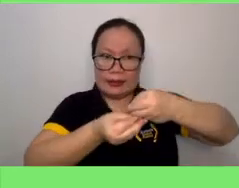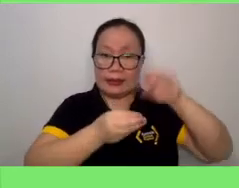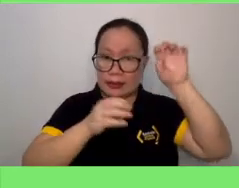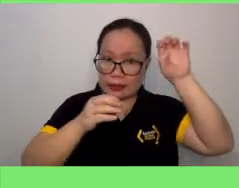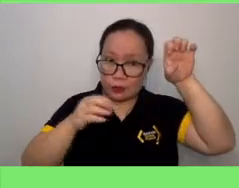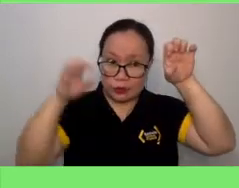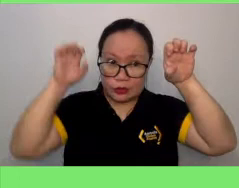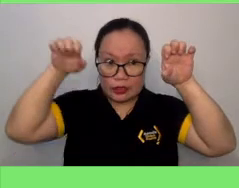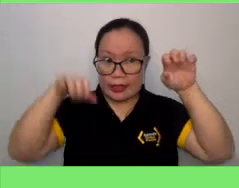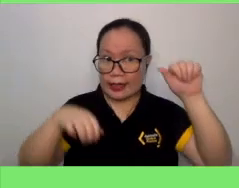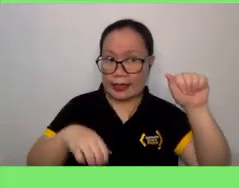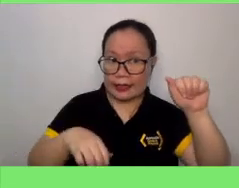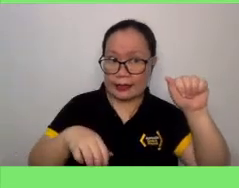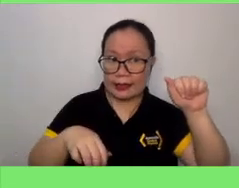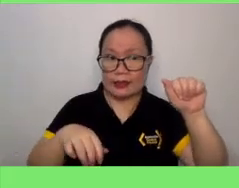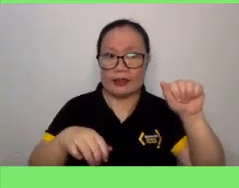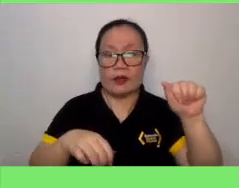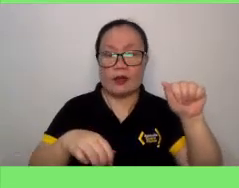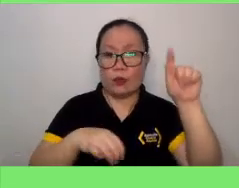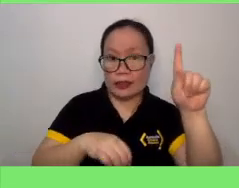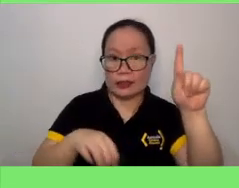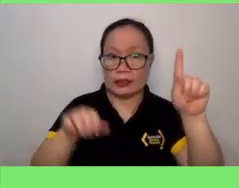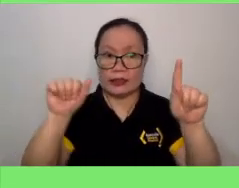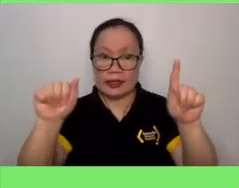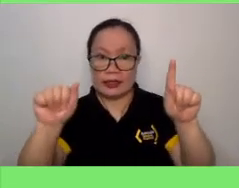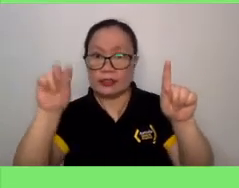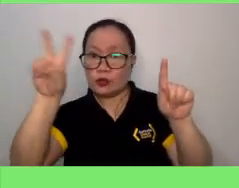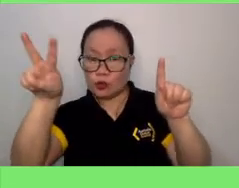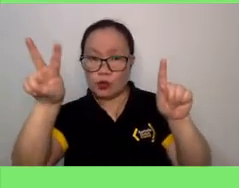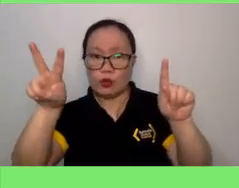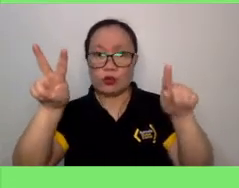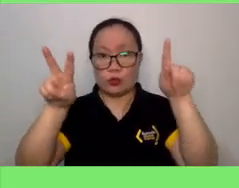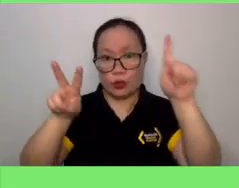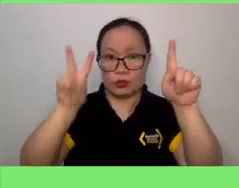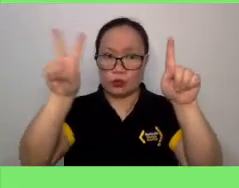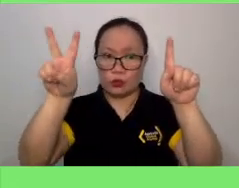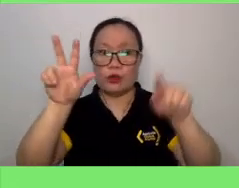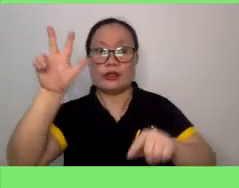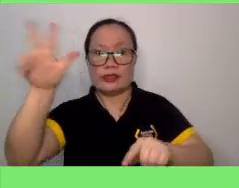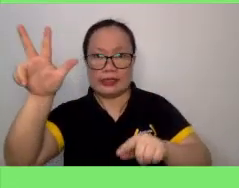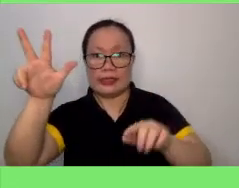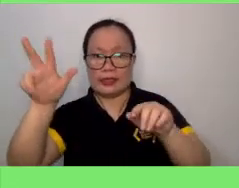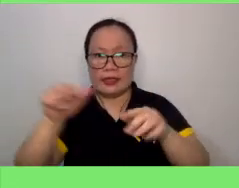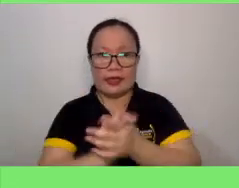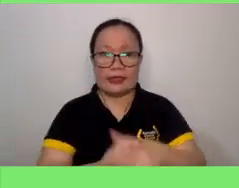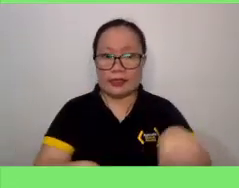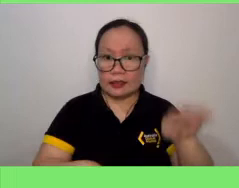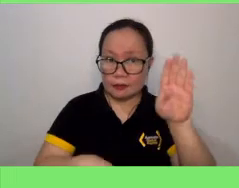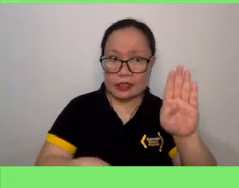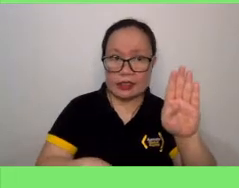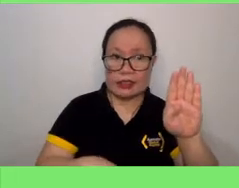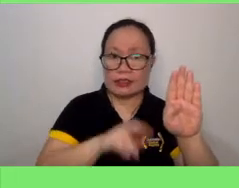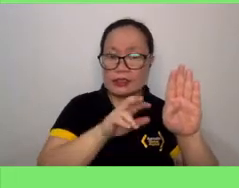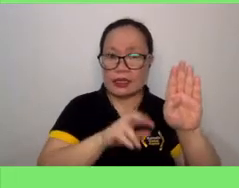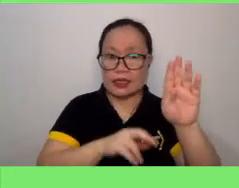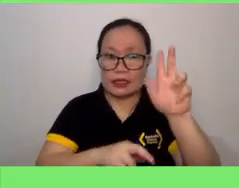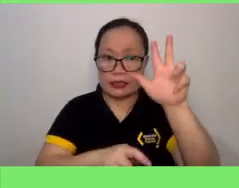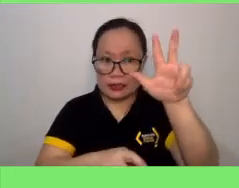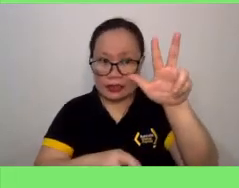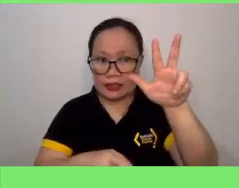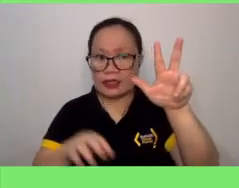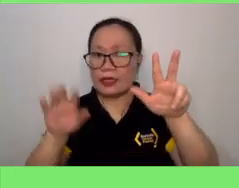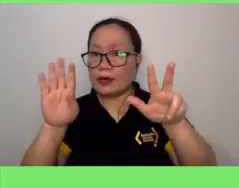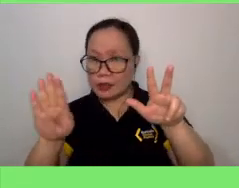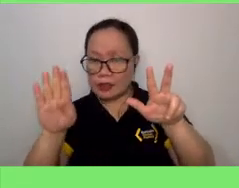add the exponents with the same base. So, ito ay 1, so 2, that's why it's 3. And then for your b, we have 3 plus 1, that's why